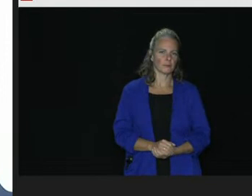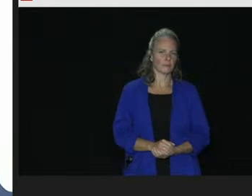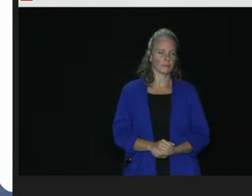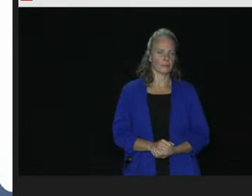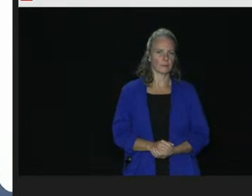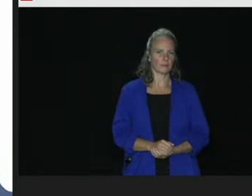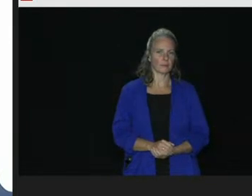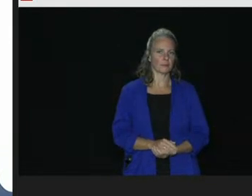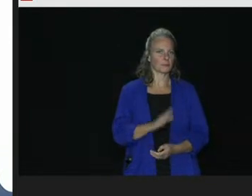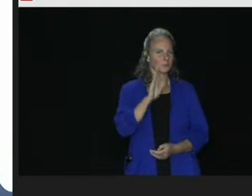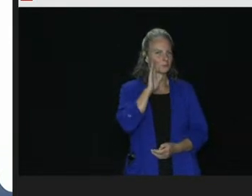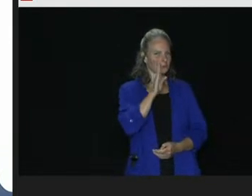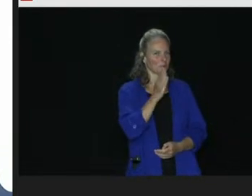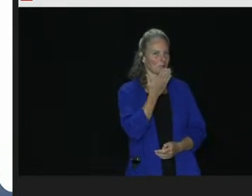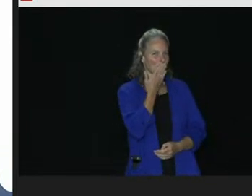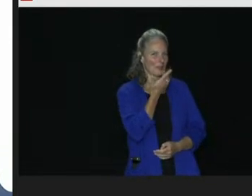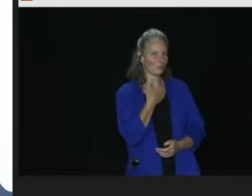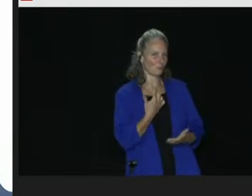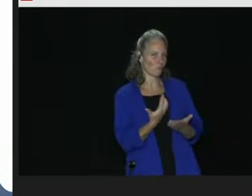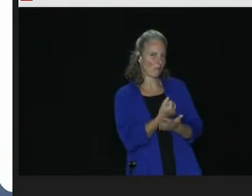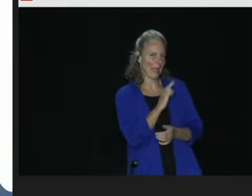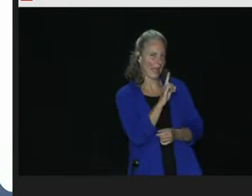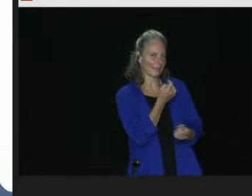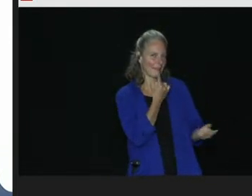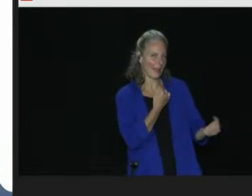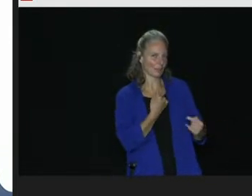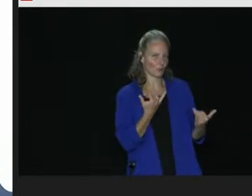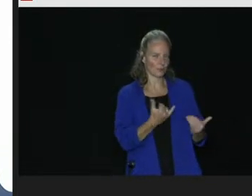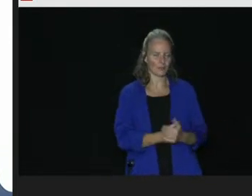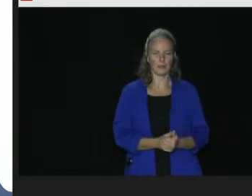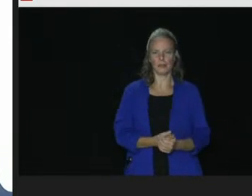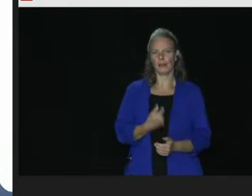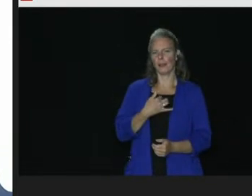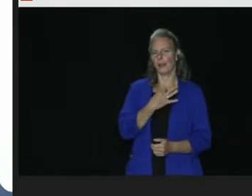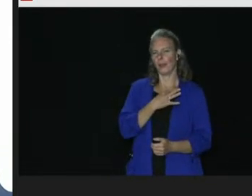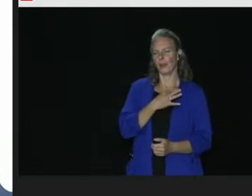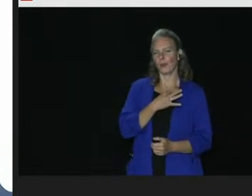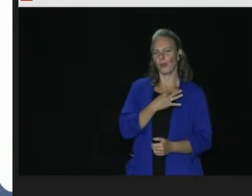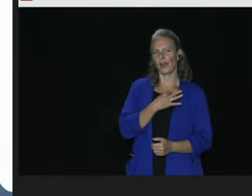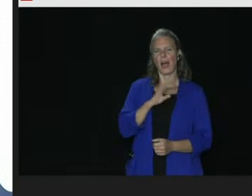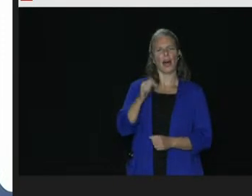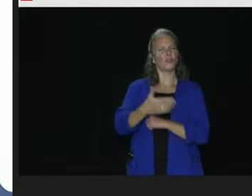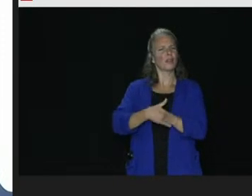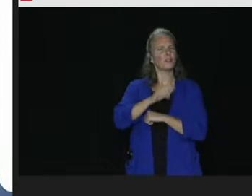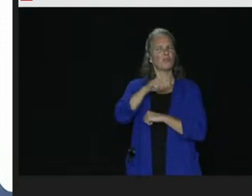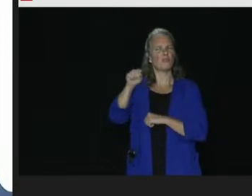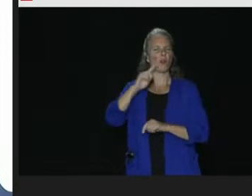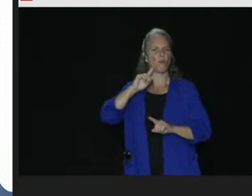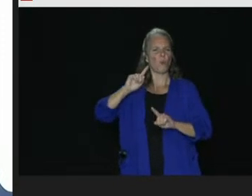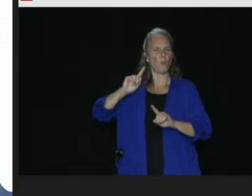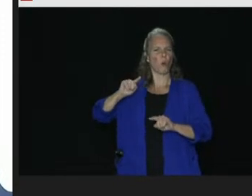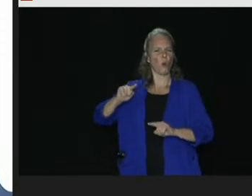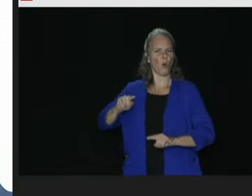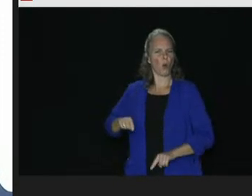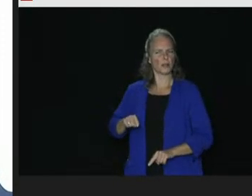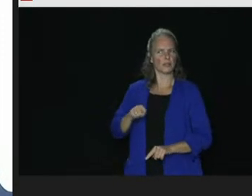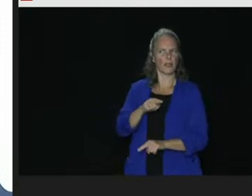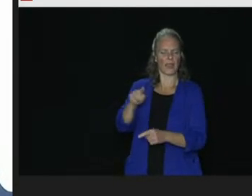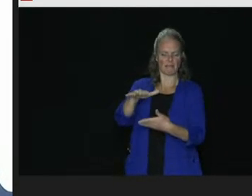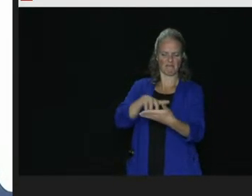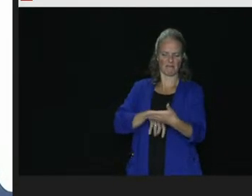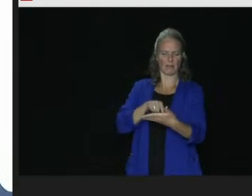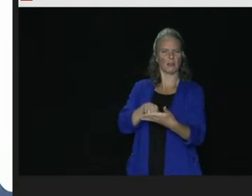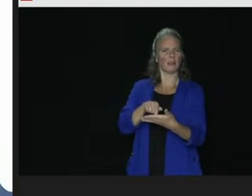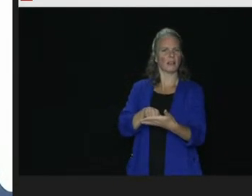making the time to talk to us this morning. I wanted to ask about some reports from other countries about what to do when it